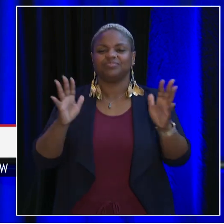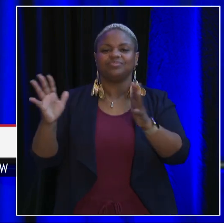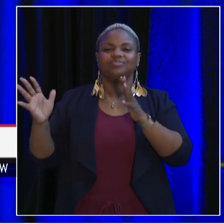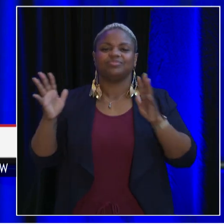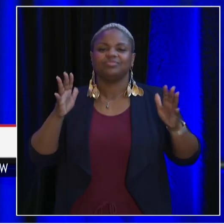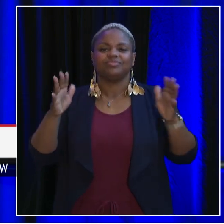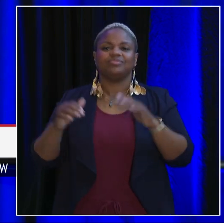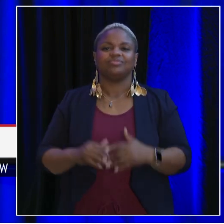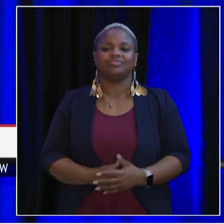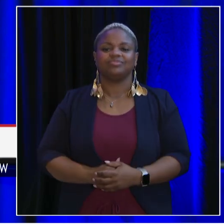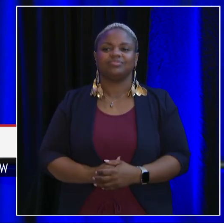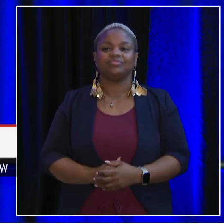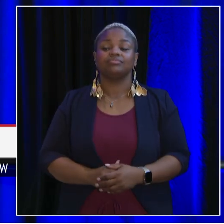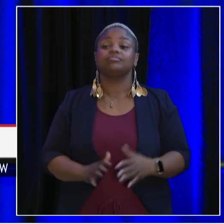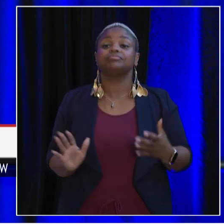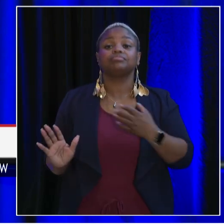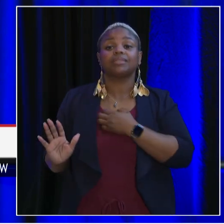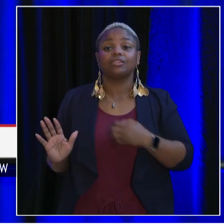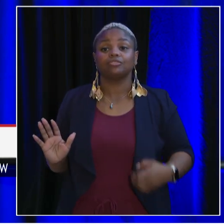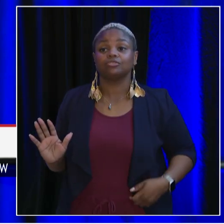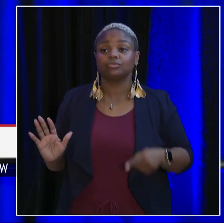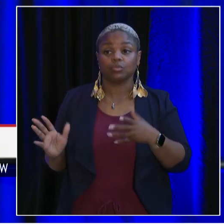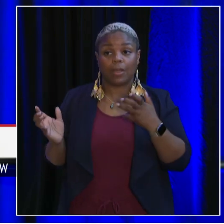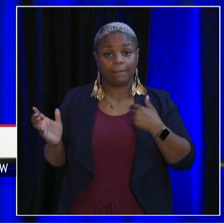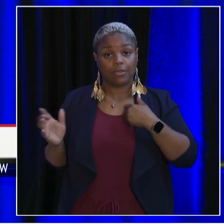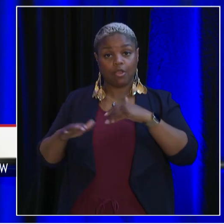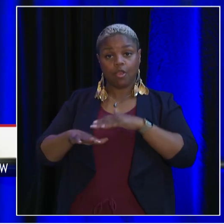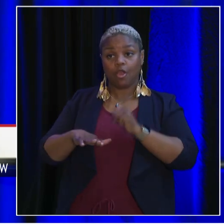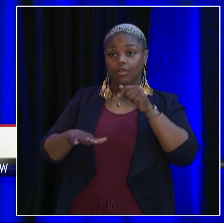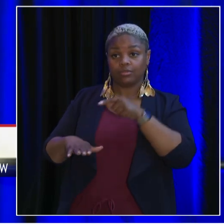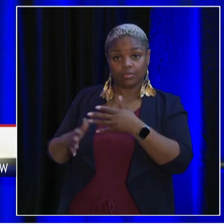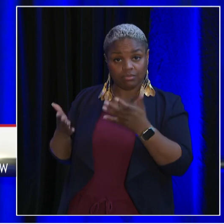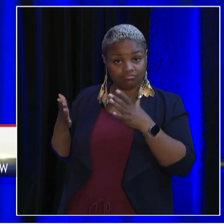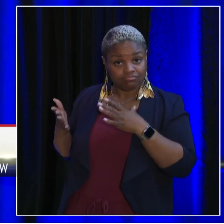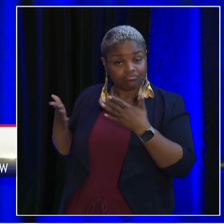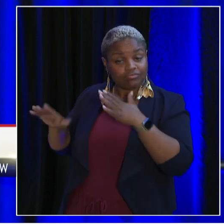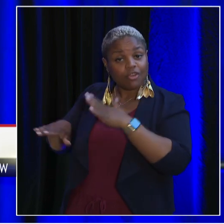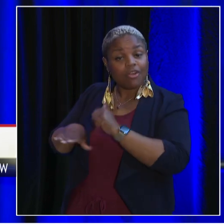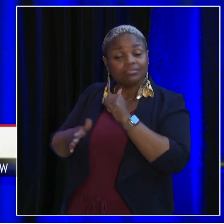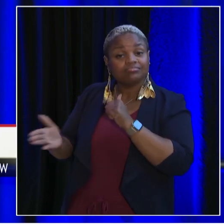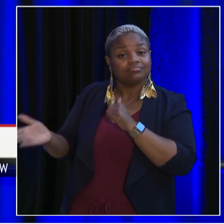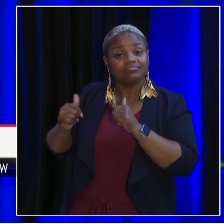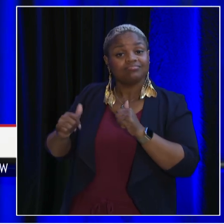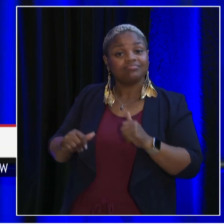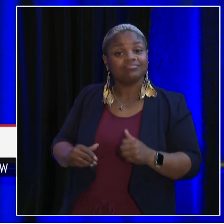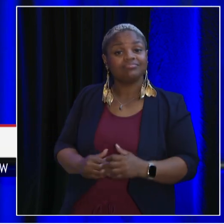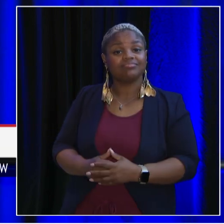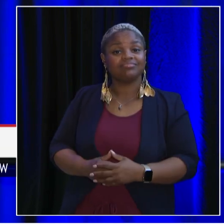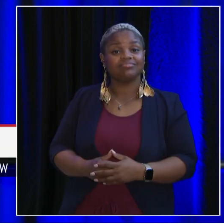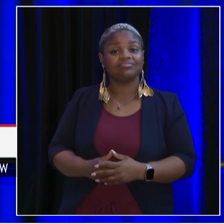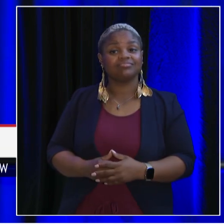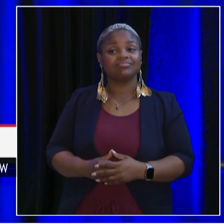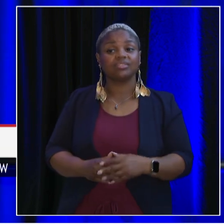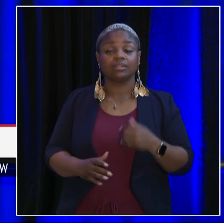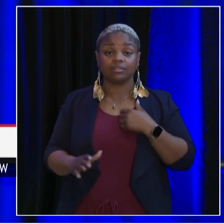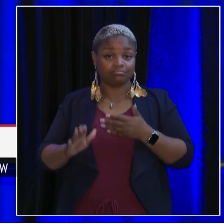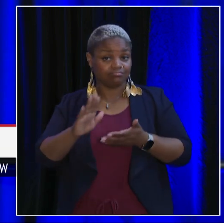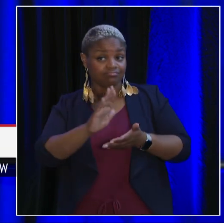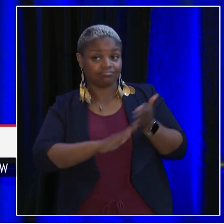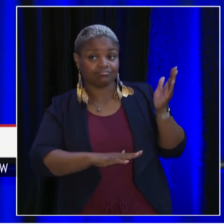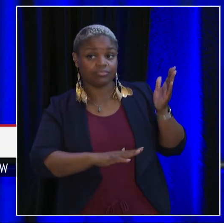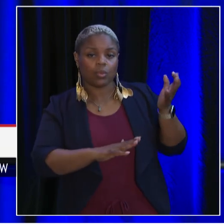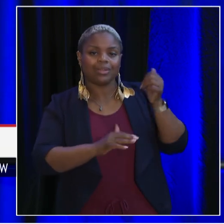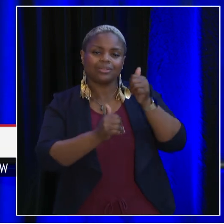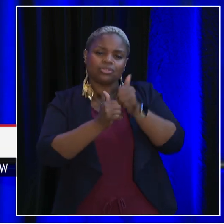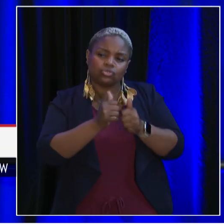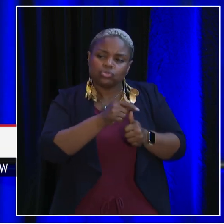So the mayor asked me to give you a call to action, and that's what I'm going to do. As we leave here today, I urge each of you to activate